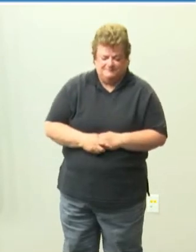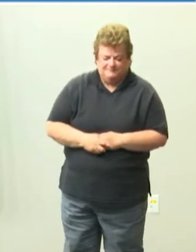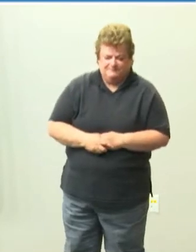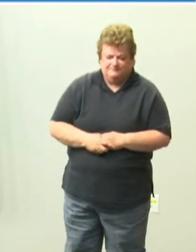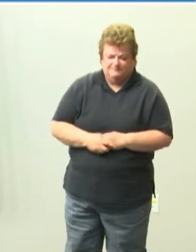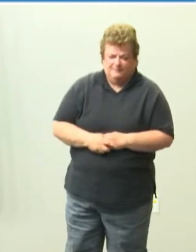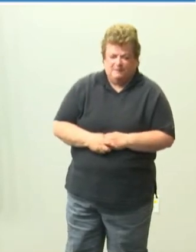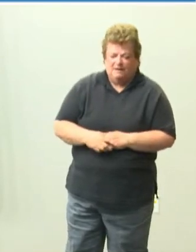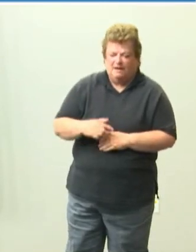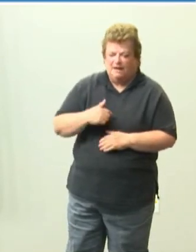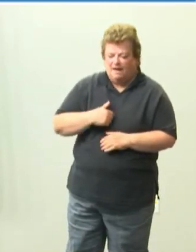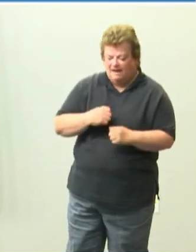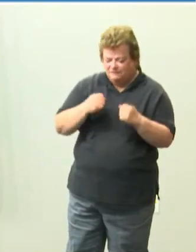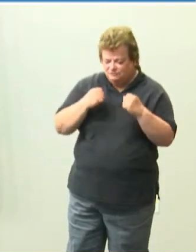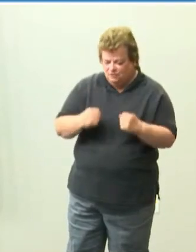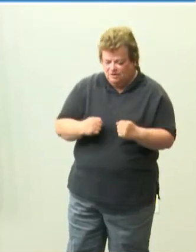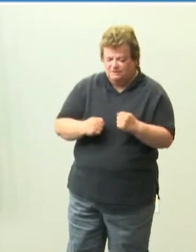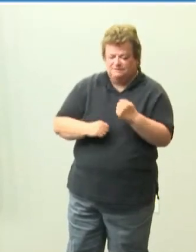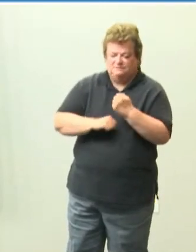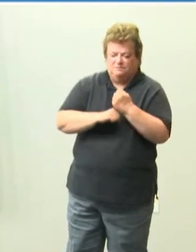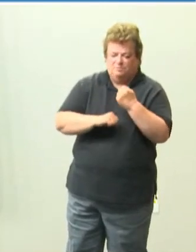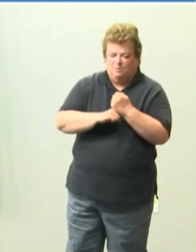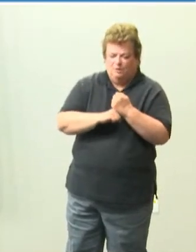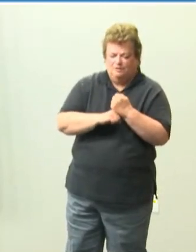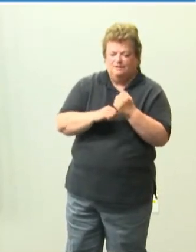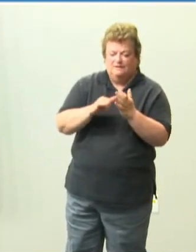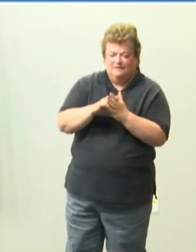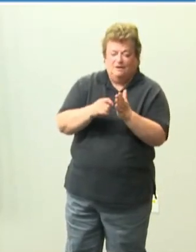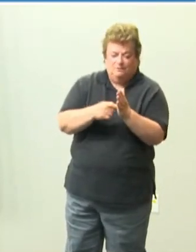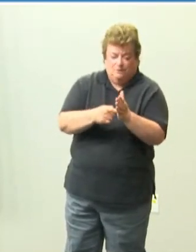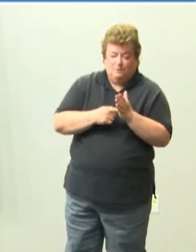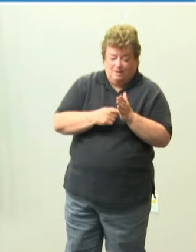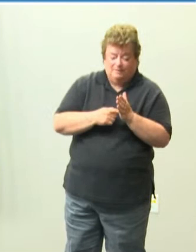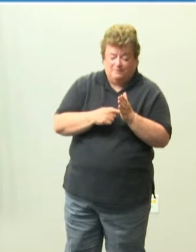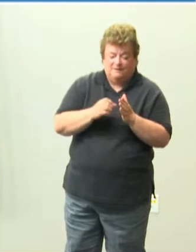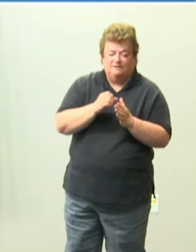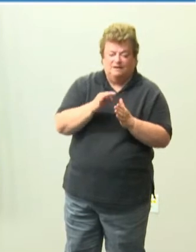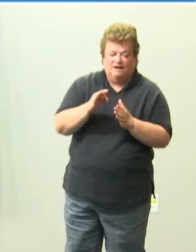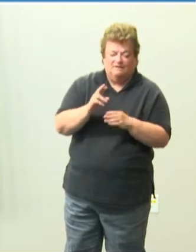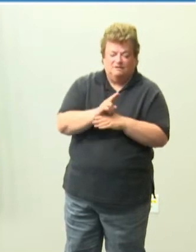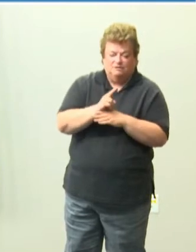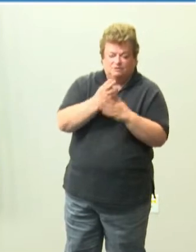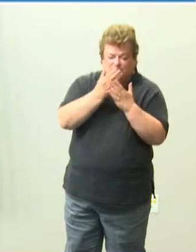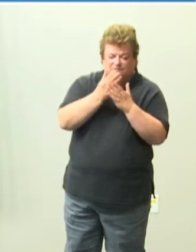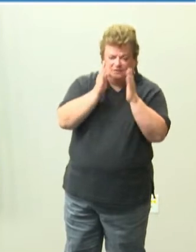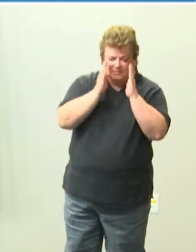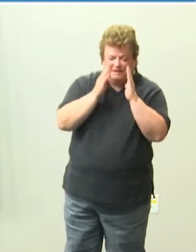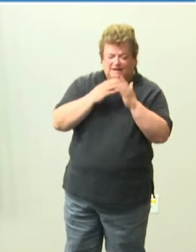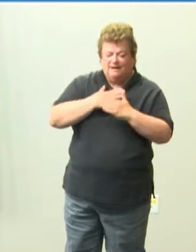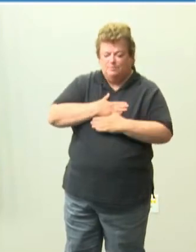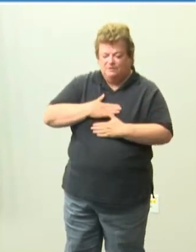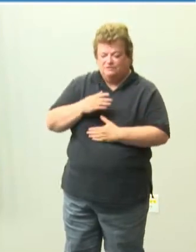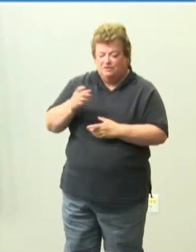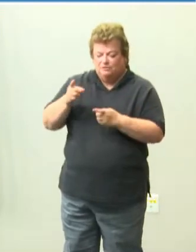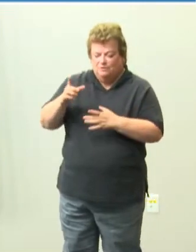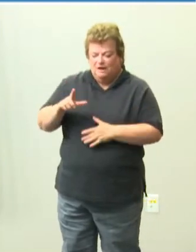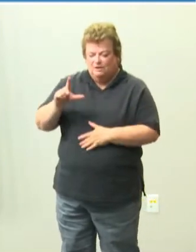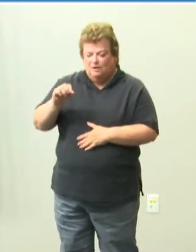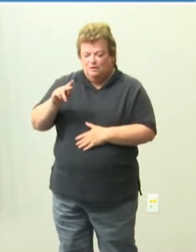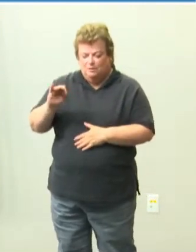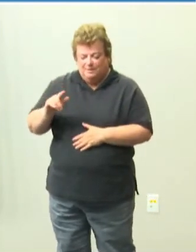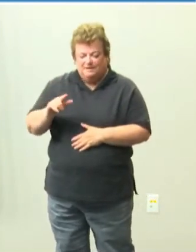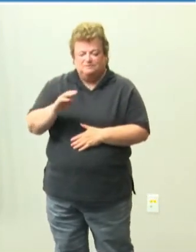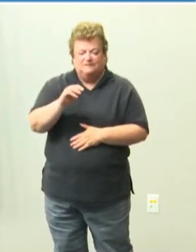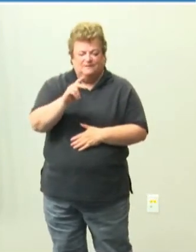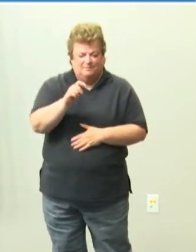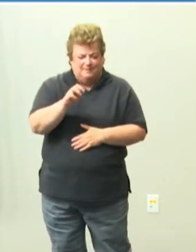I strongly support the reinstatement of this directed health measure and appreciate Director Lopez, Mayor Gaylor